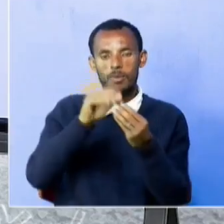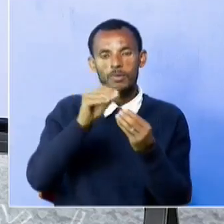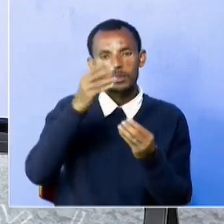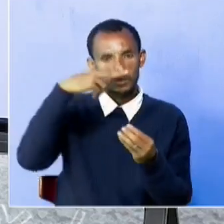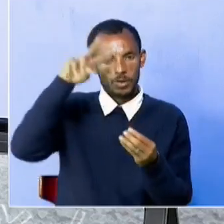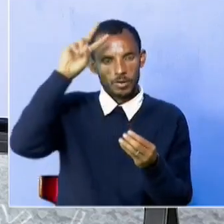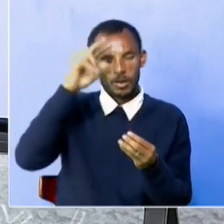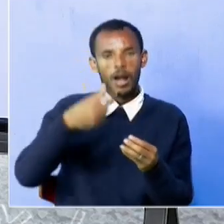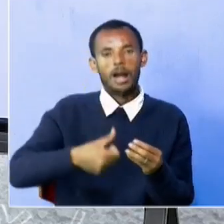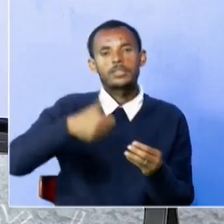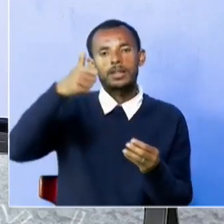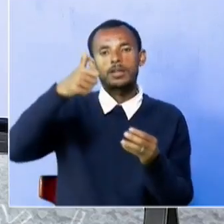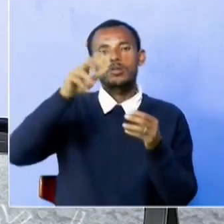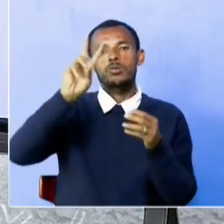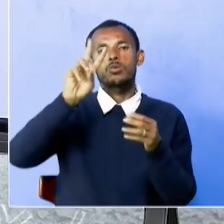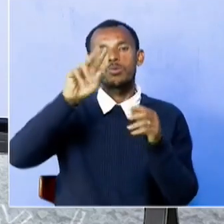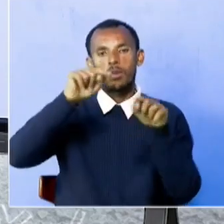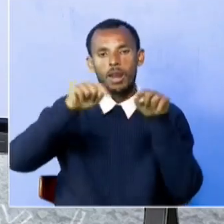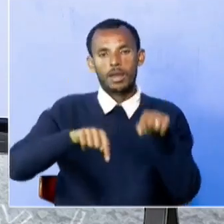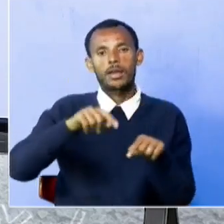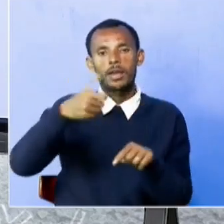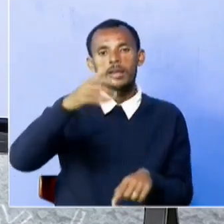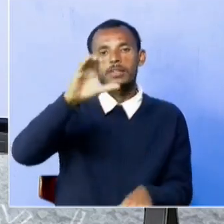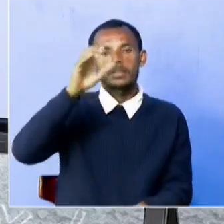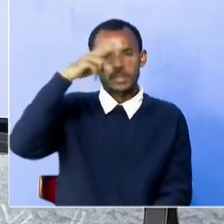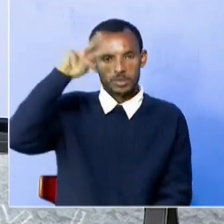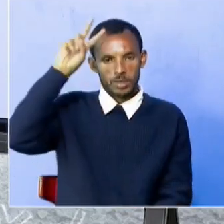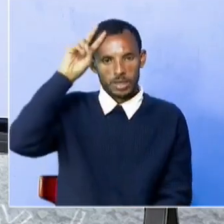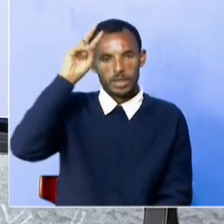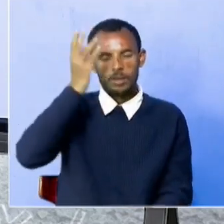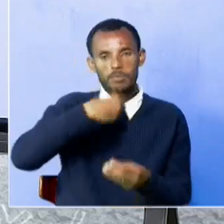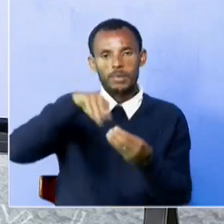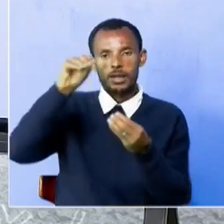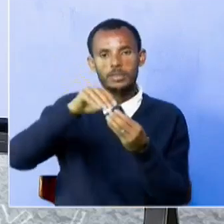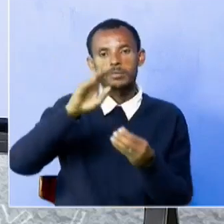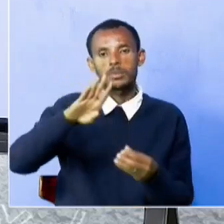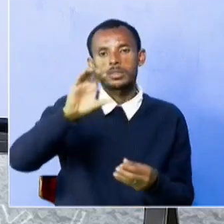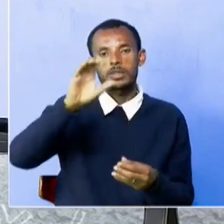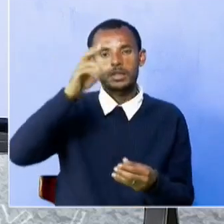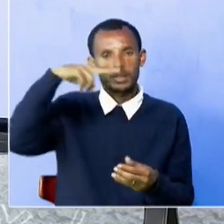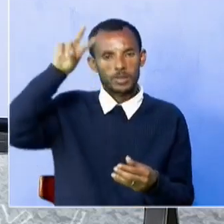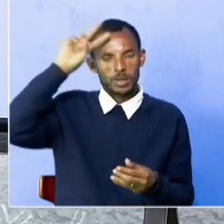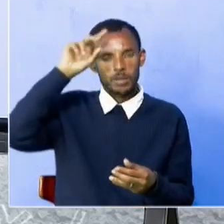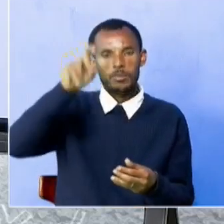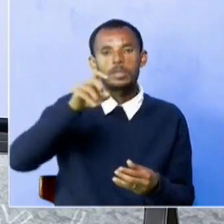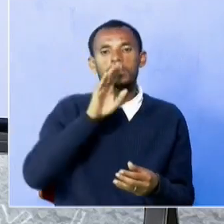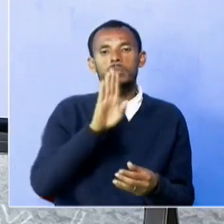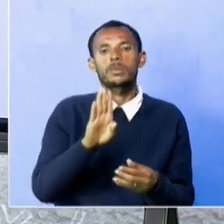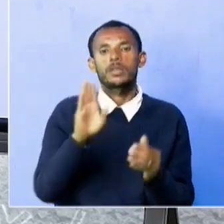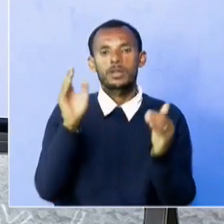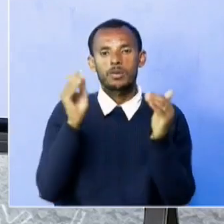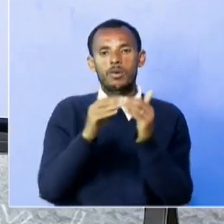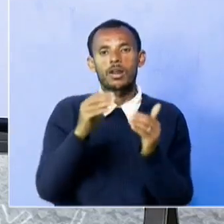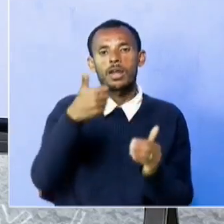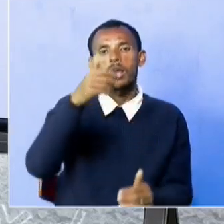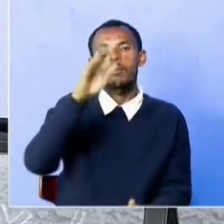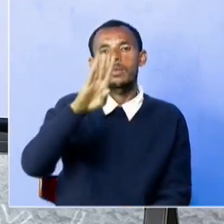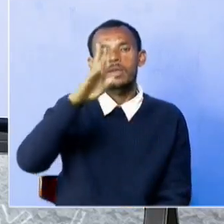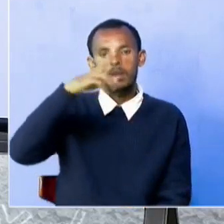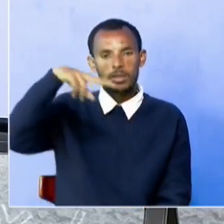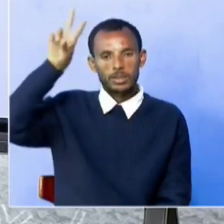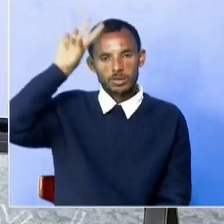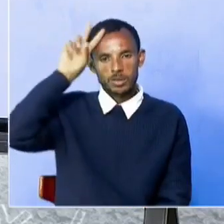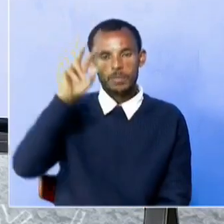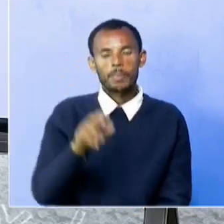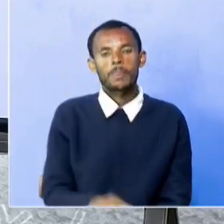of the other two legs. That means AC square plus BC square must give us AB square.